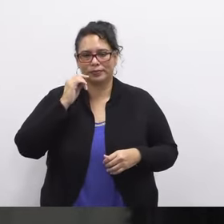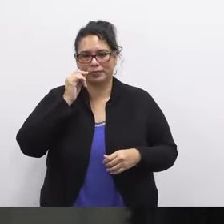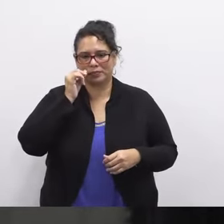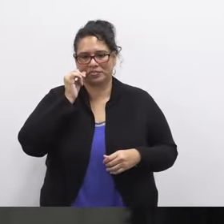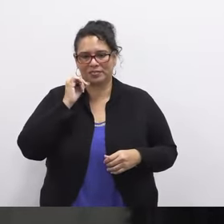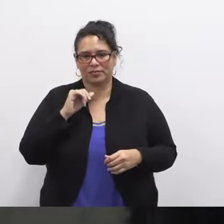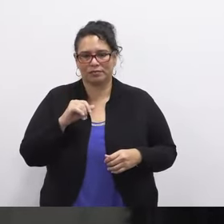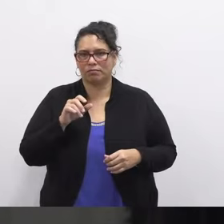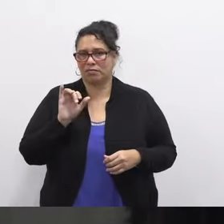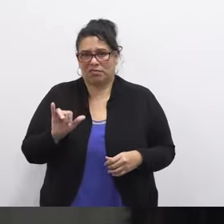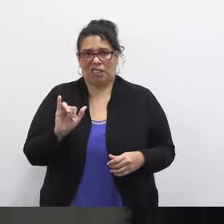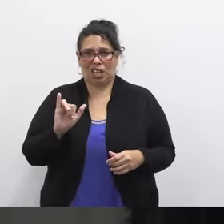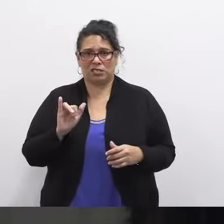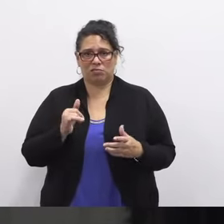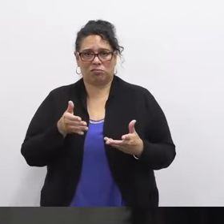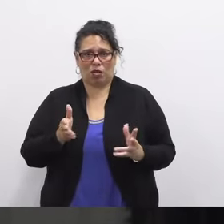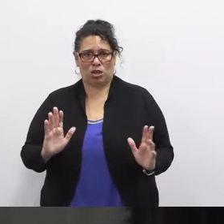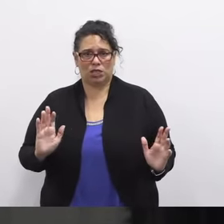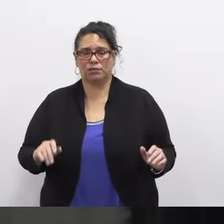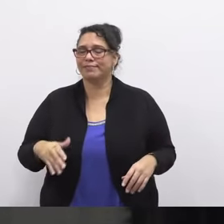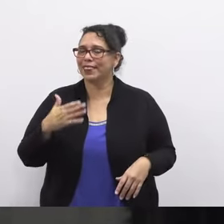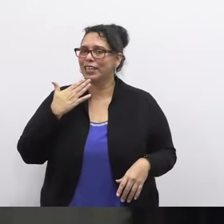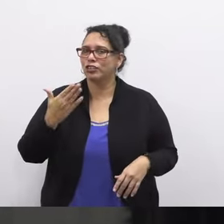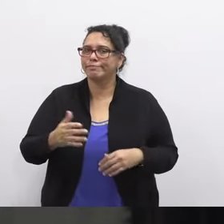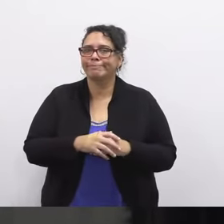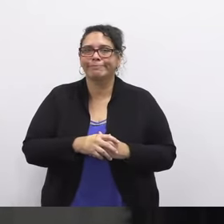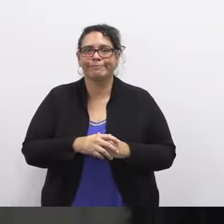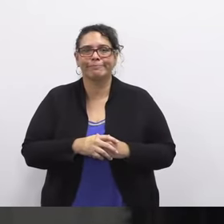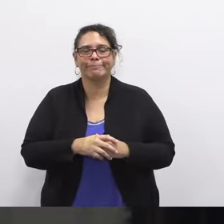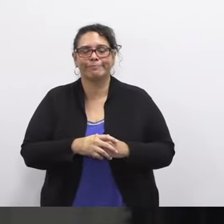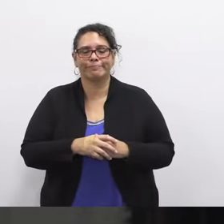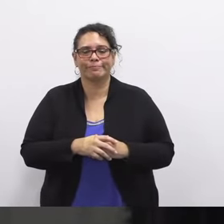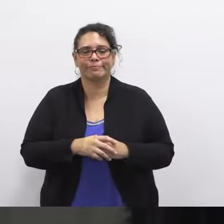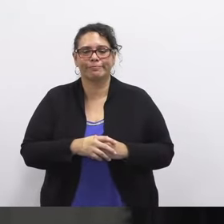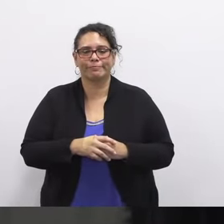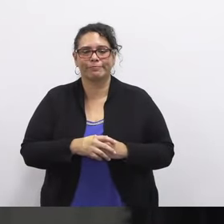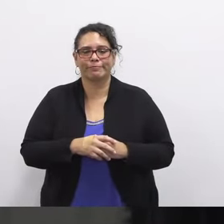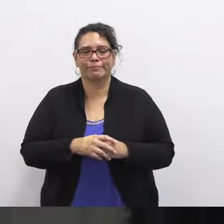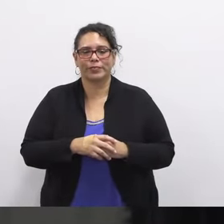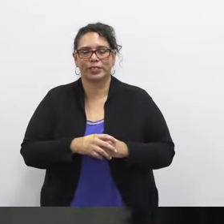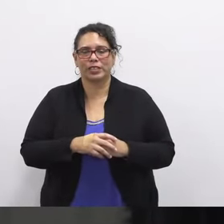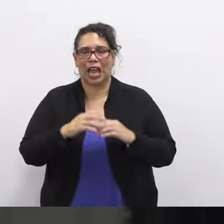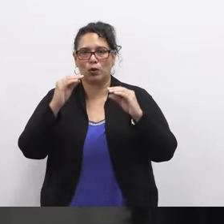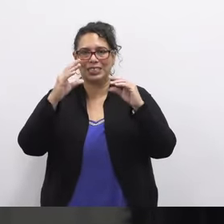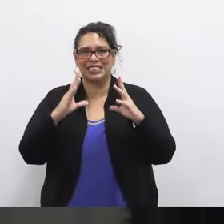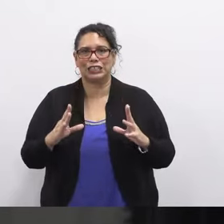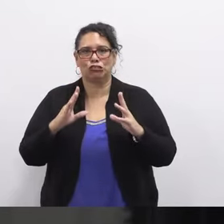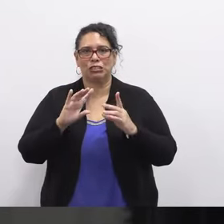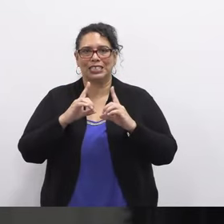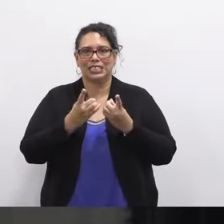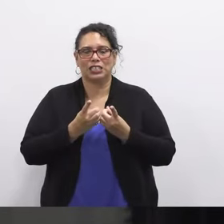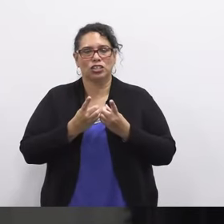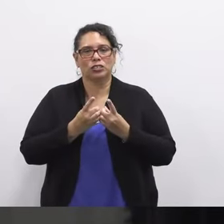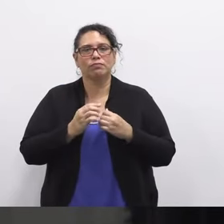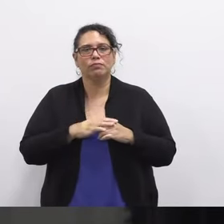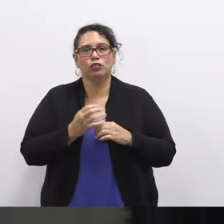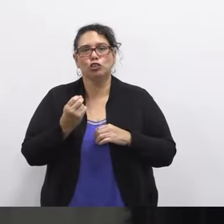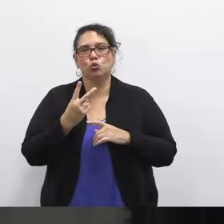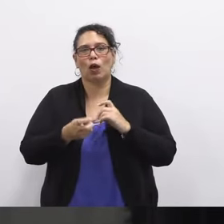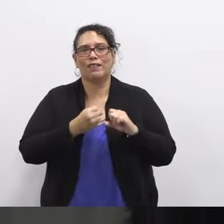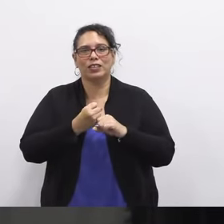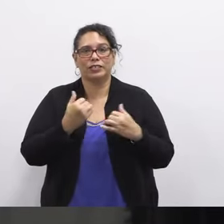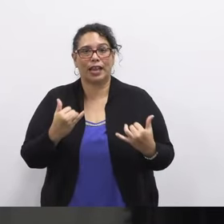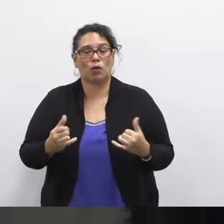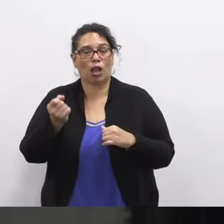Thank you. It's the way it is. Thank you. And a teacher in the district for almost 12 years now.